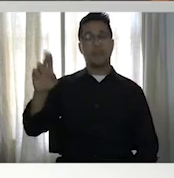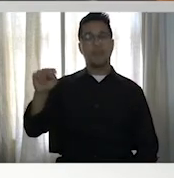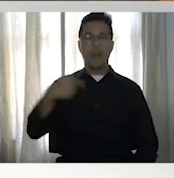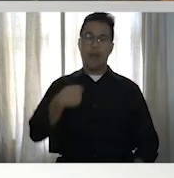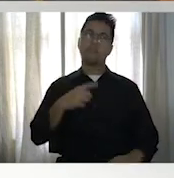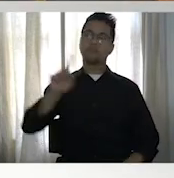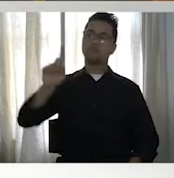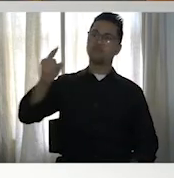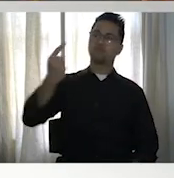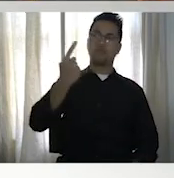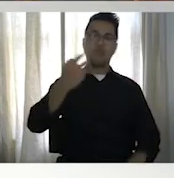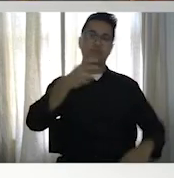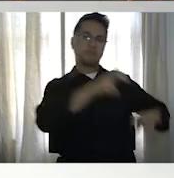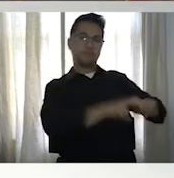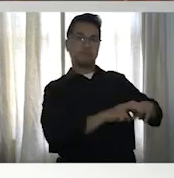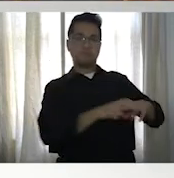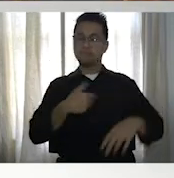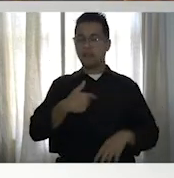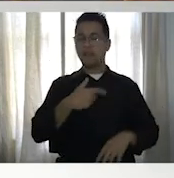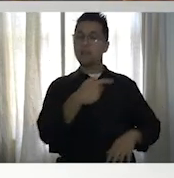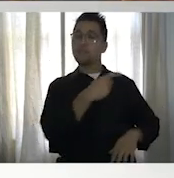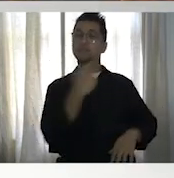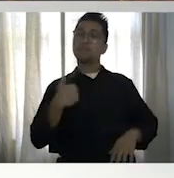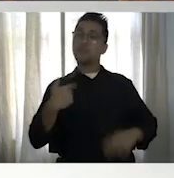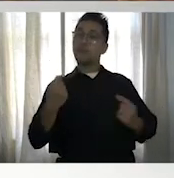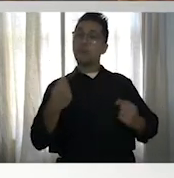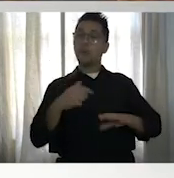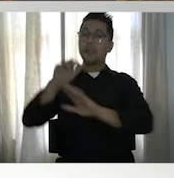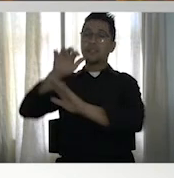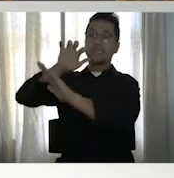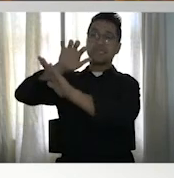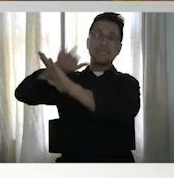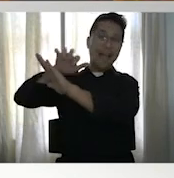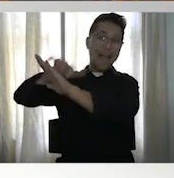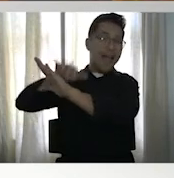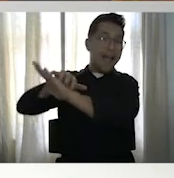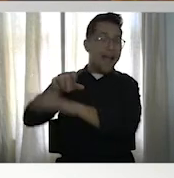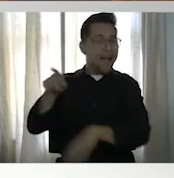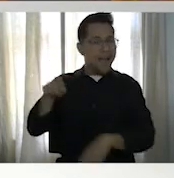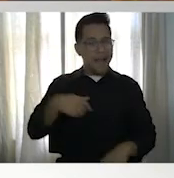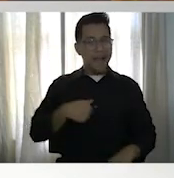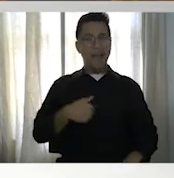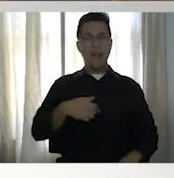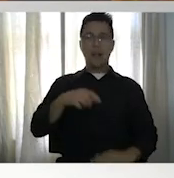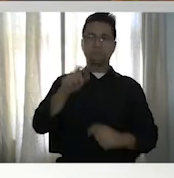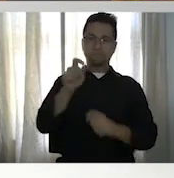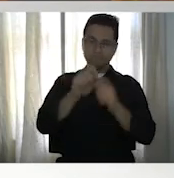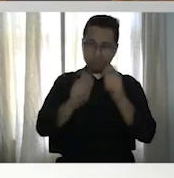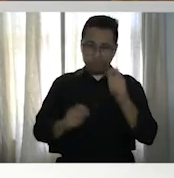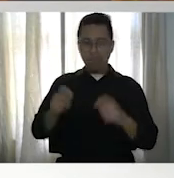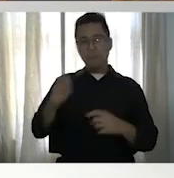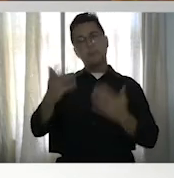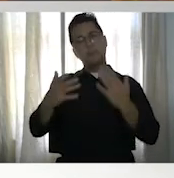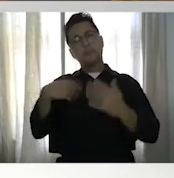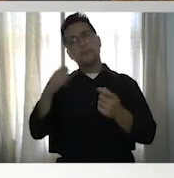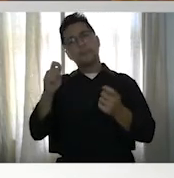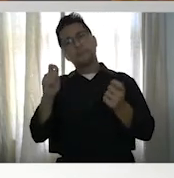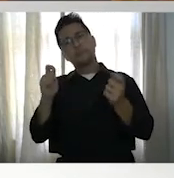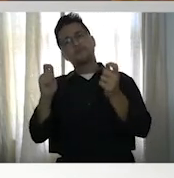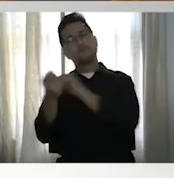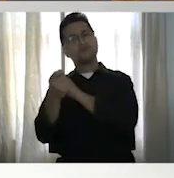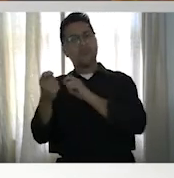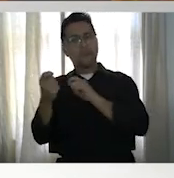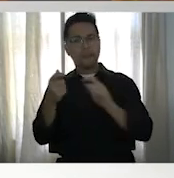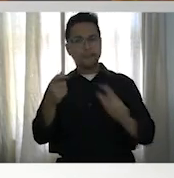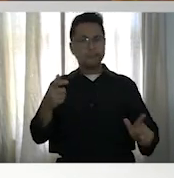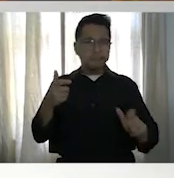guess I can't. So I'm going to tap, and I'll be doing a pattern, but I might change the speed or